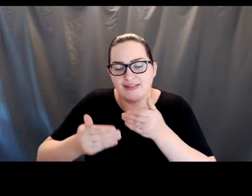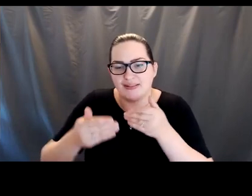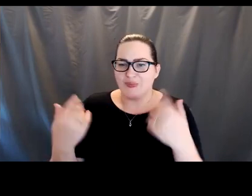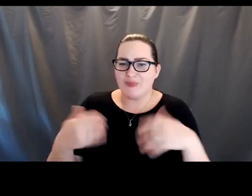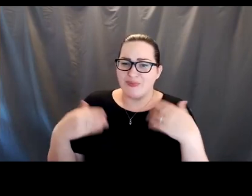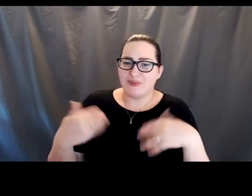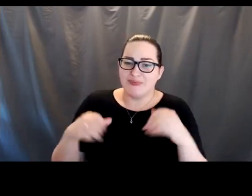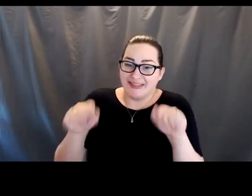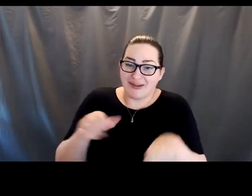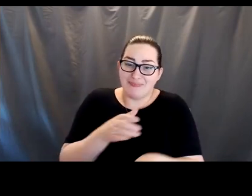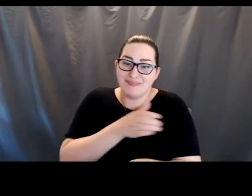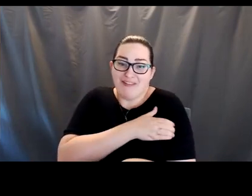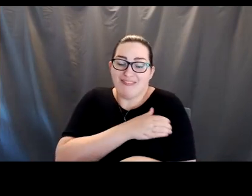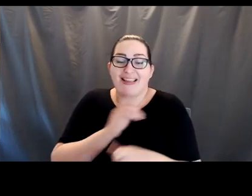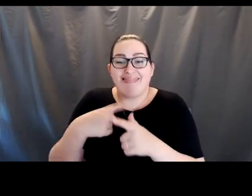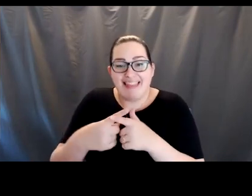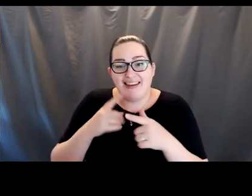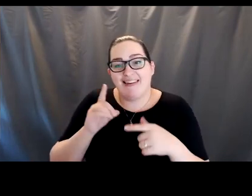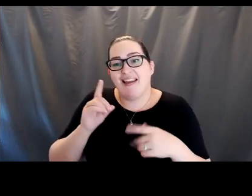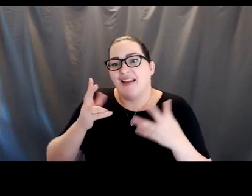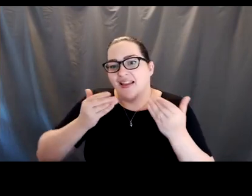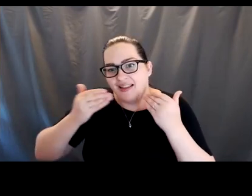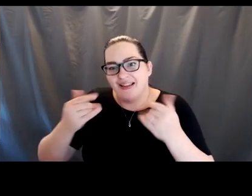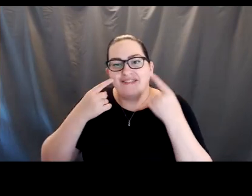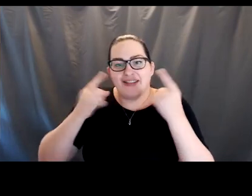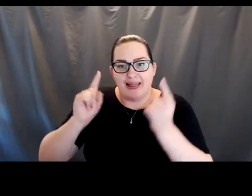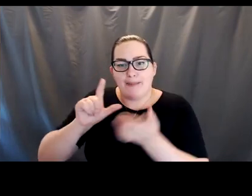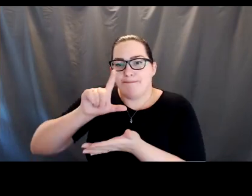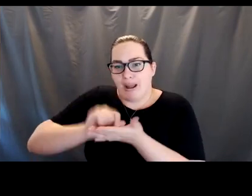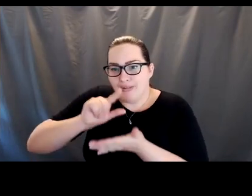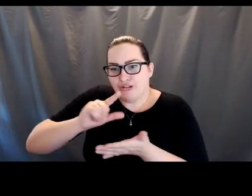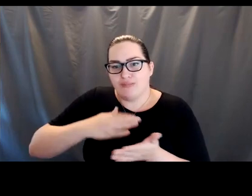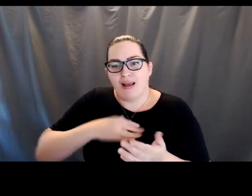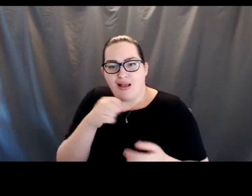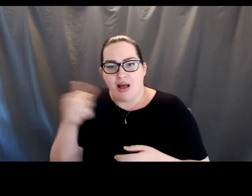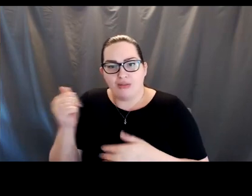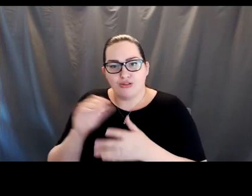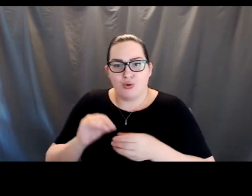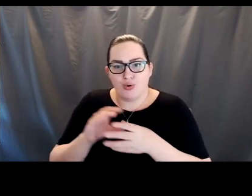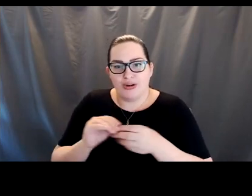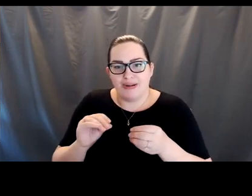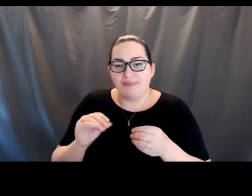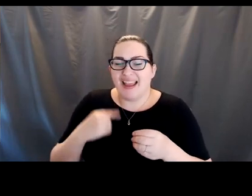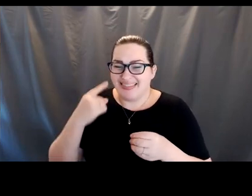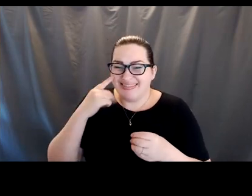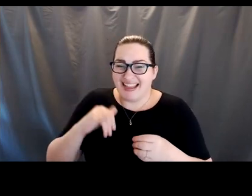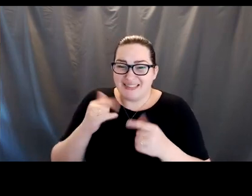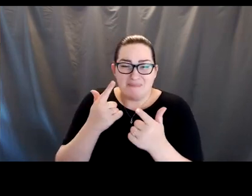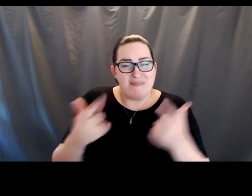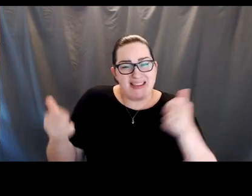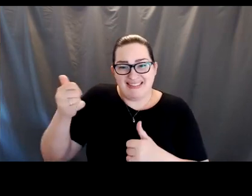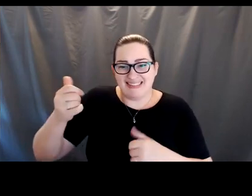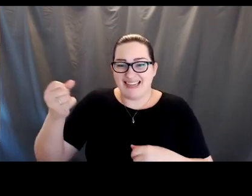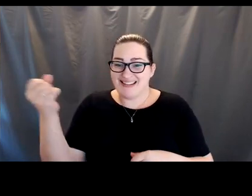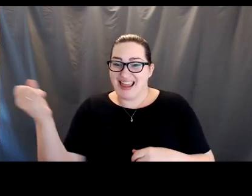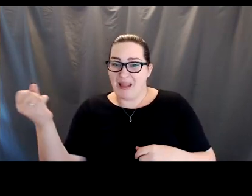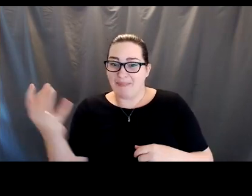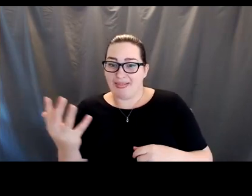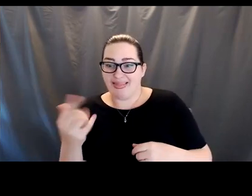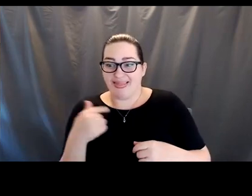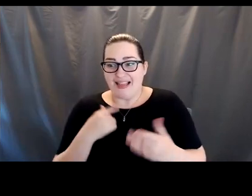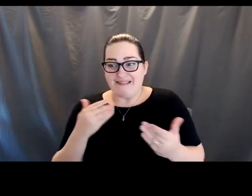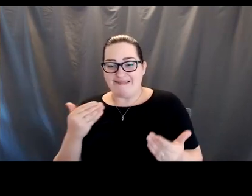and I was very, very, very happy. That was the biggest gamble I think I'd ever taken. But I already knew that they were susceptible,